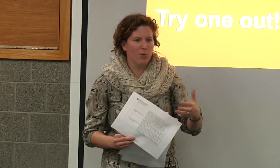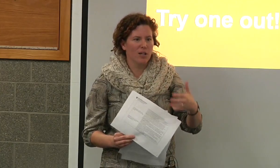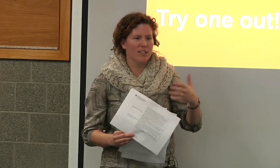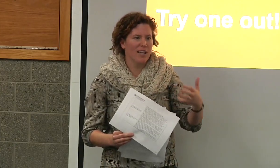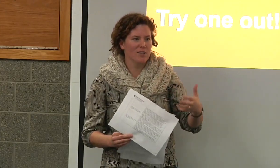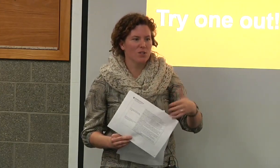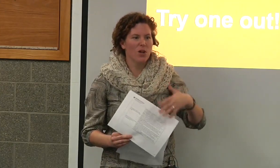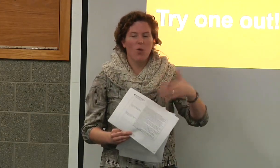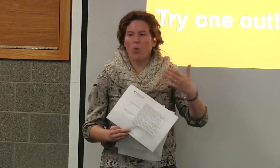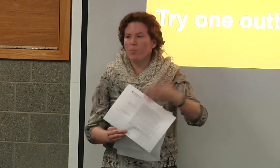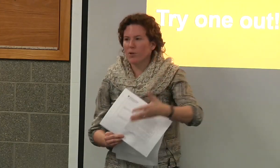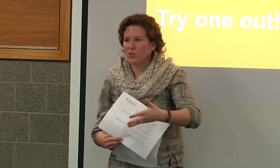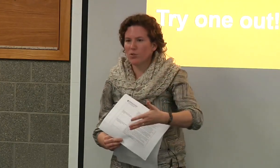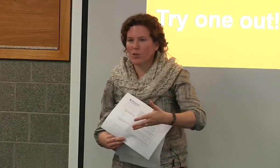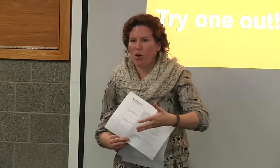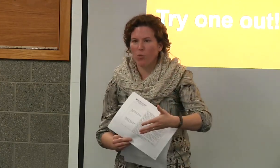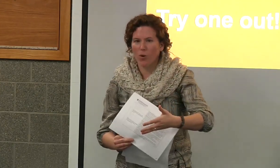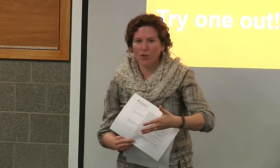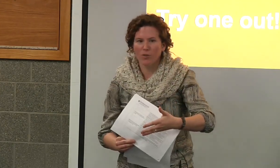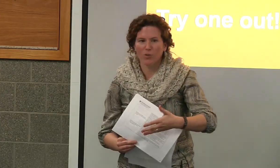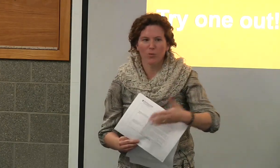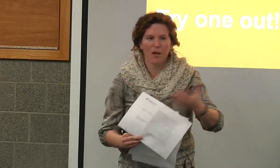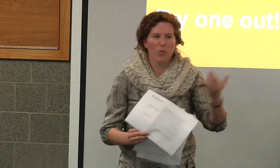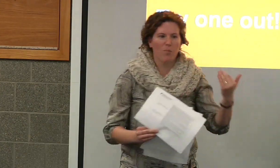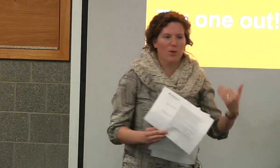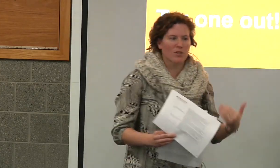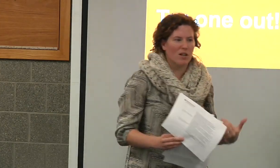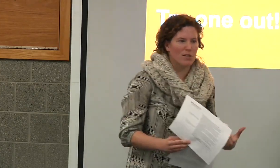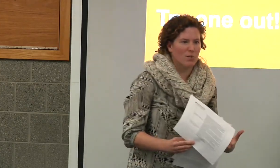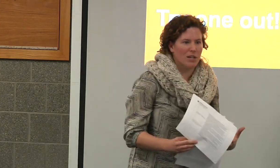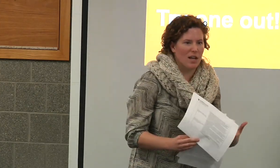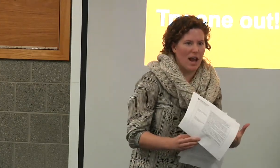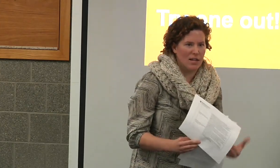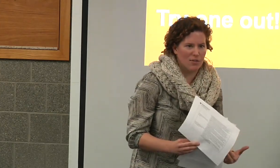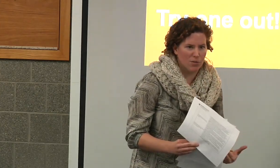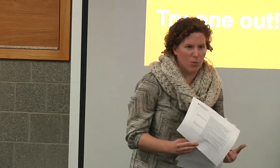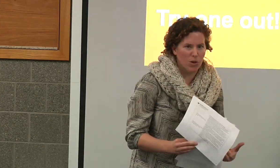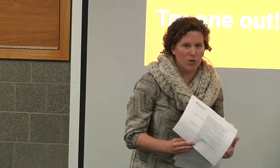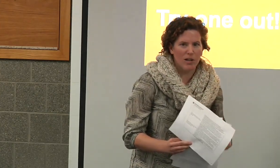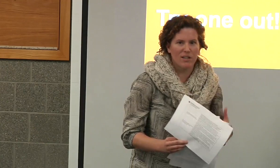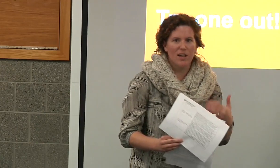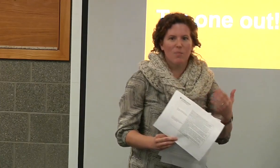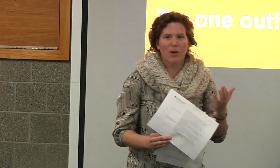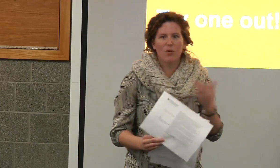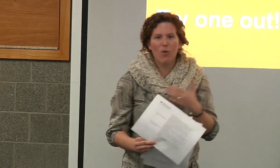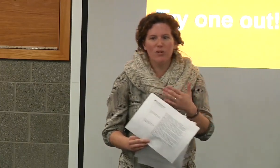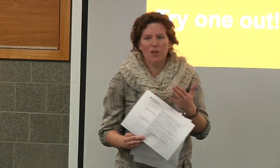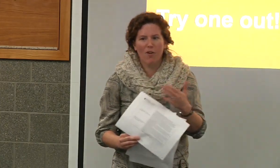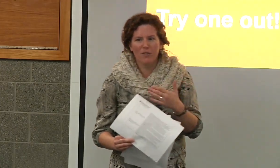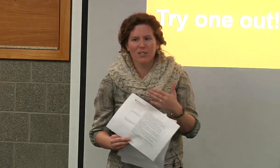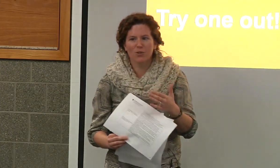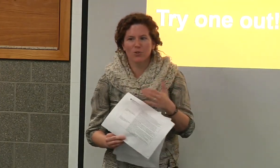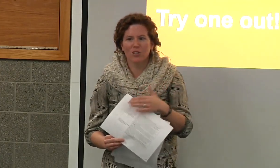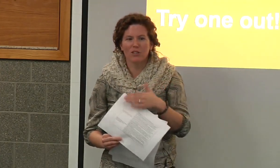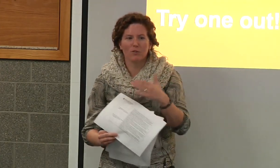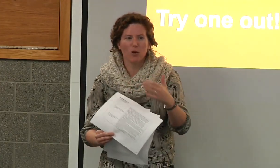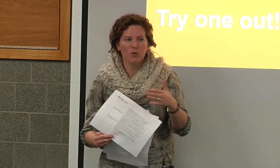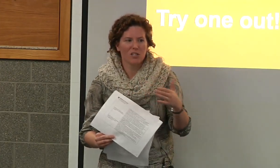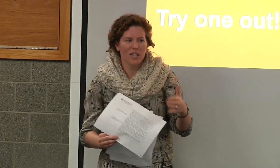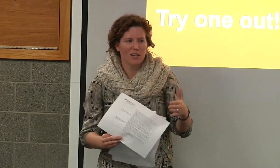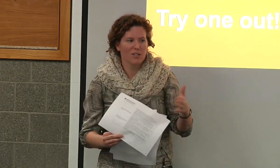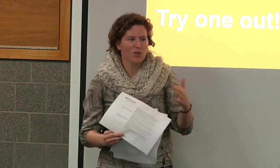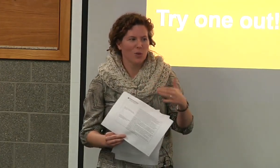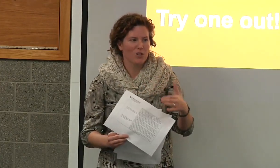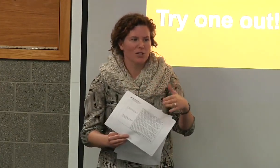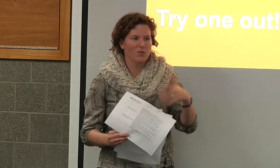help scaffold against one person doing all the work in the group and one person not doing any of the work, right? But our goal is often still to create